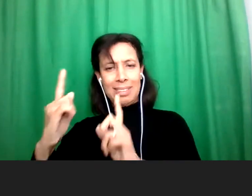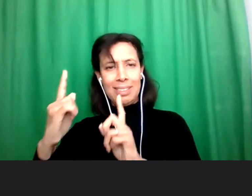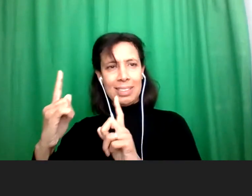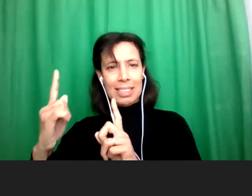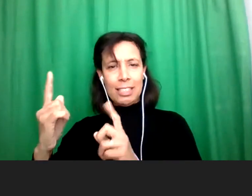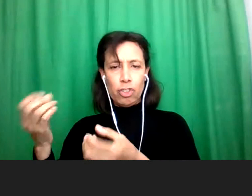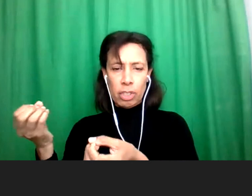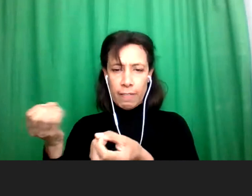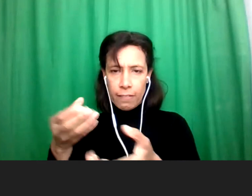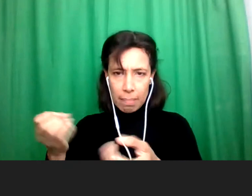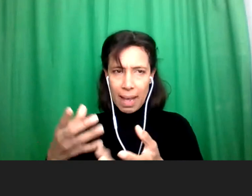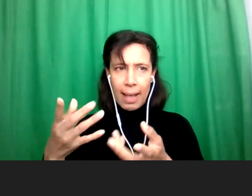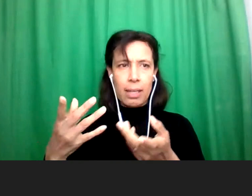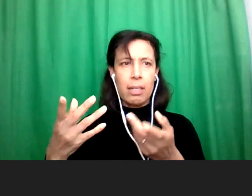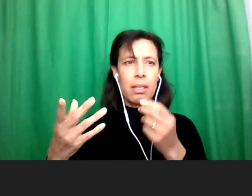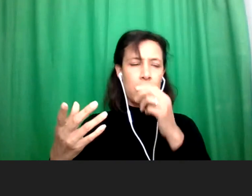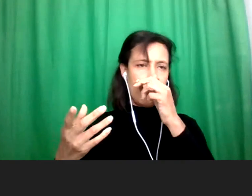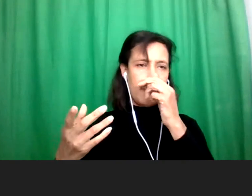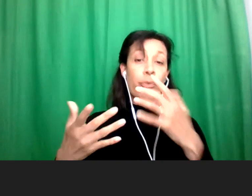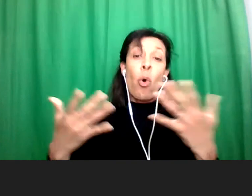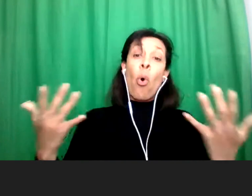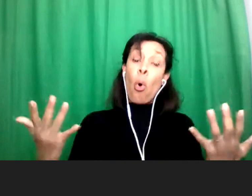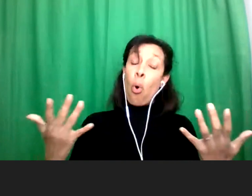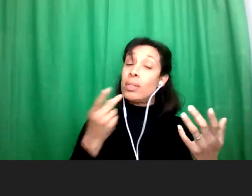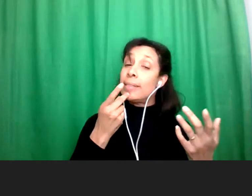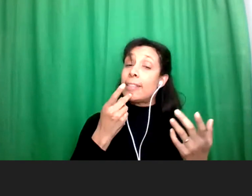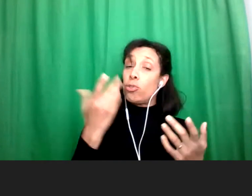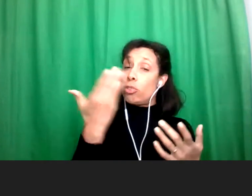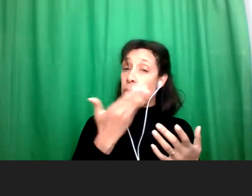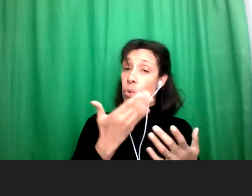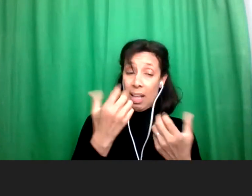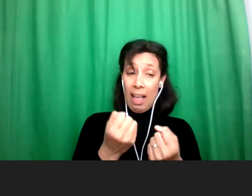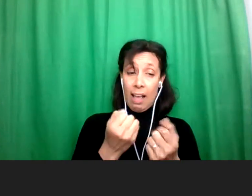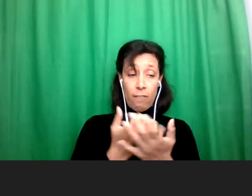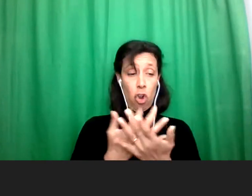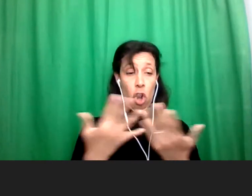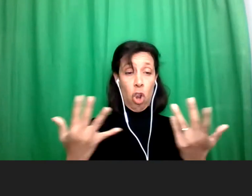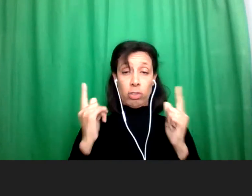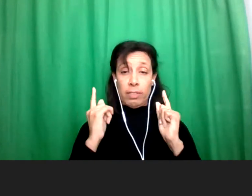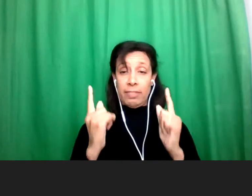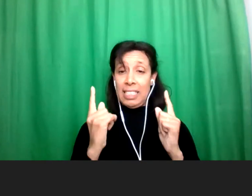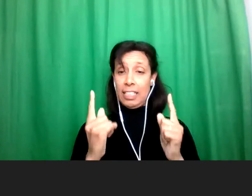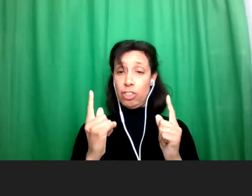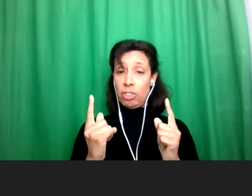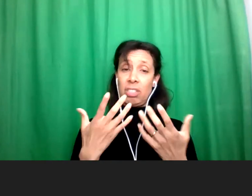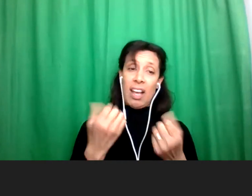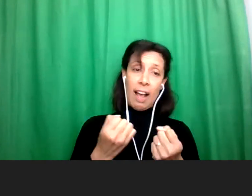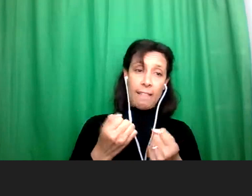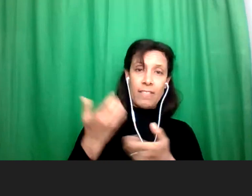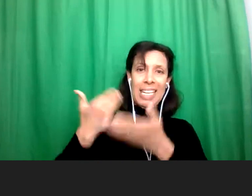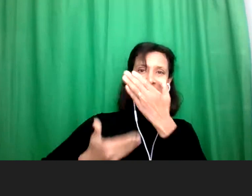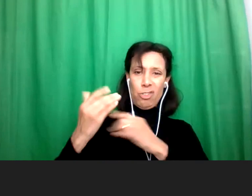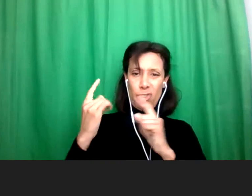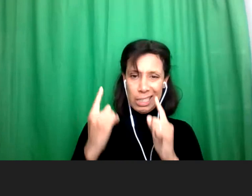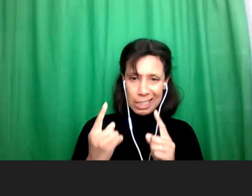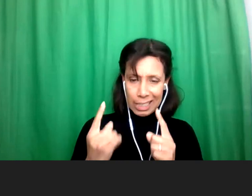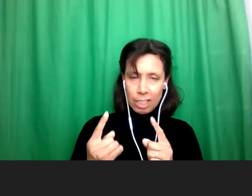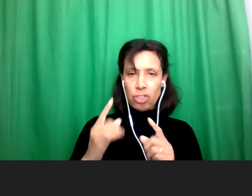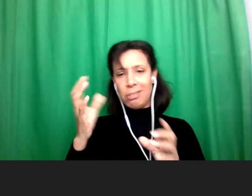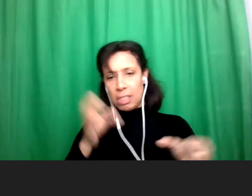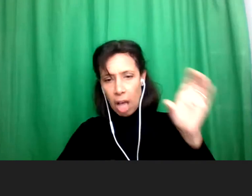So thinking about secondary school, in secondary school, pupils have lots of teachers, don't they? They have a history teacher, science teacher, English teacher,